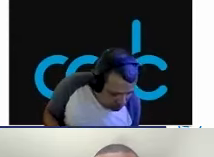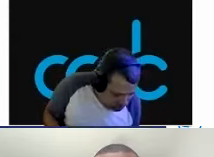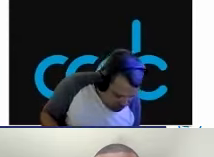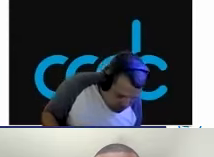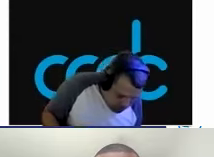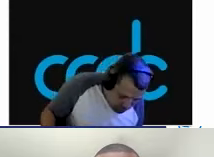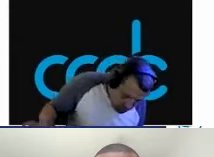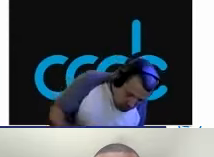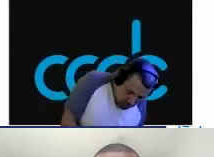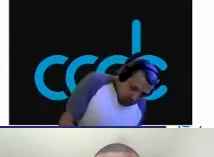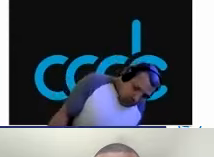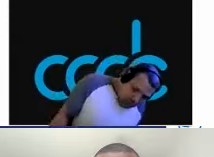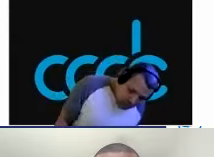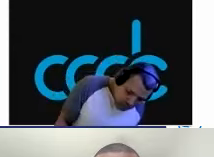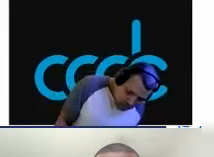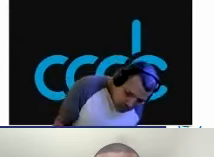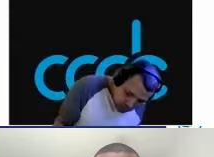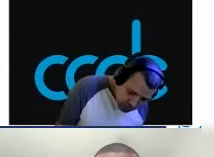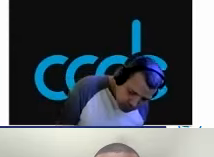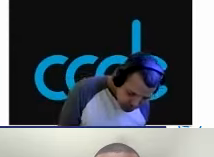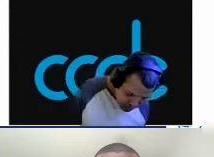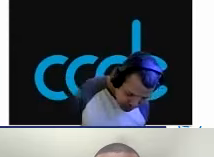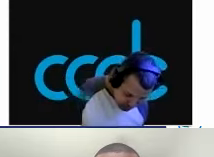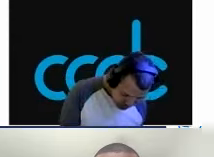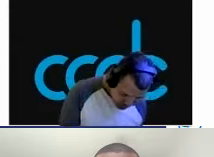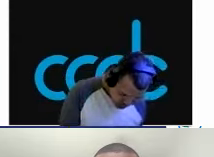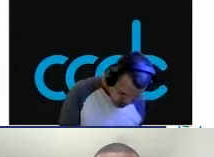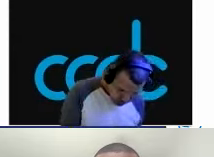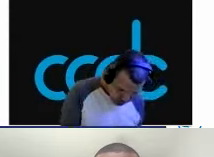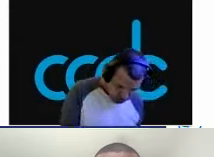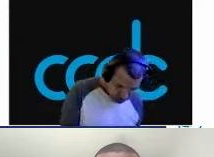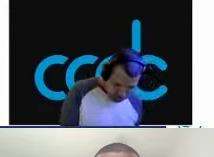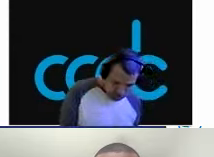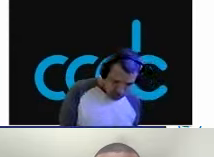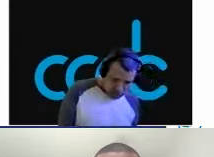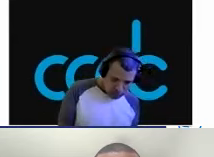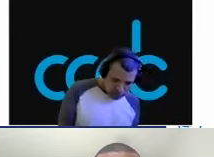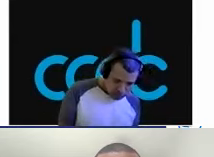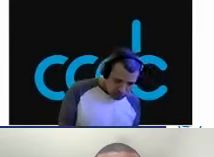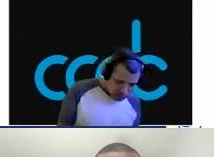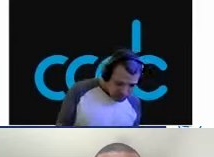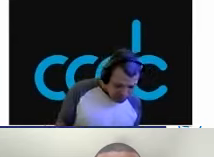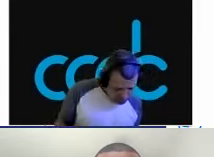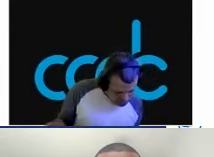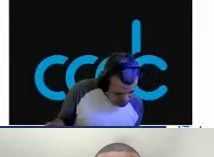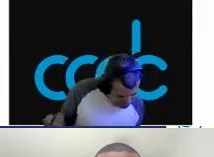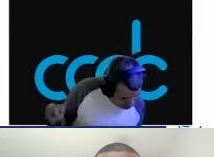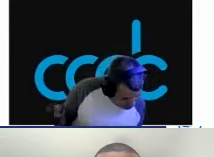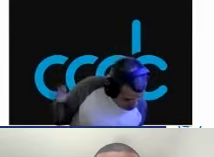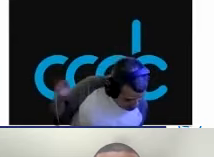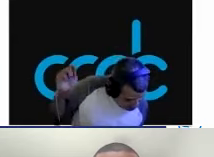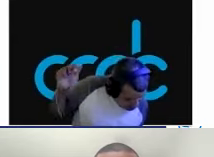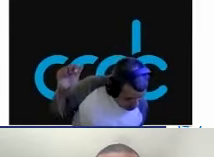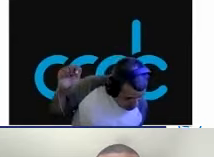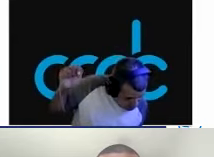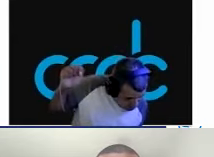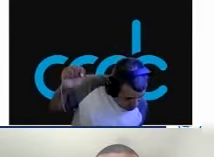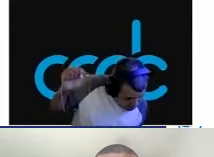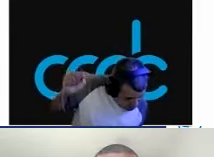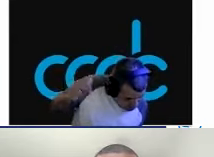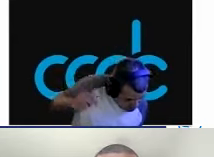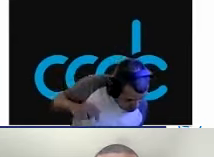you so much for your time today. I think we will continue this conversation around the different priority areas like we talked about next time.